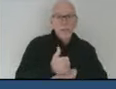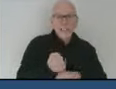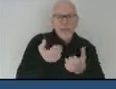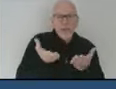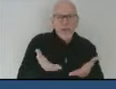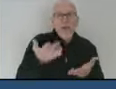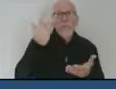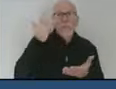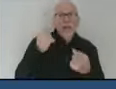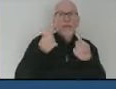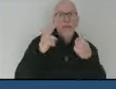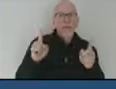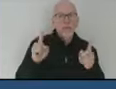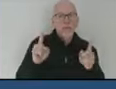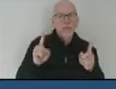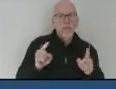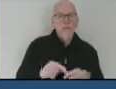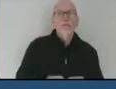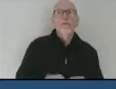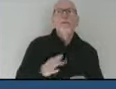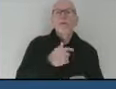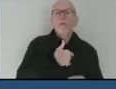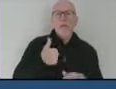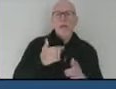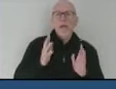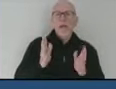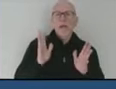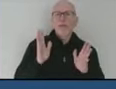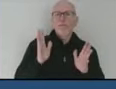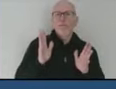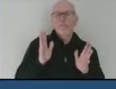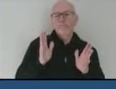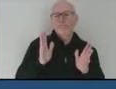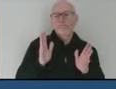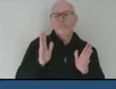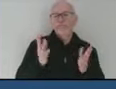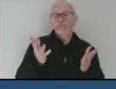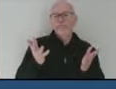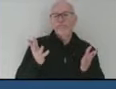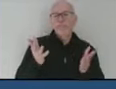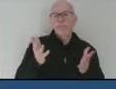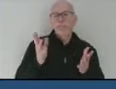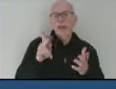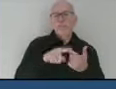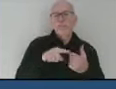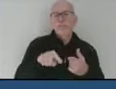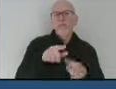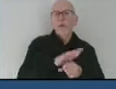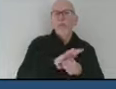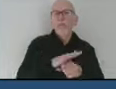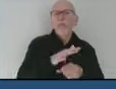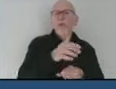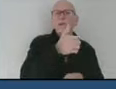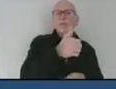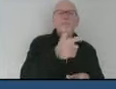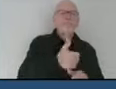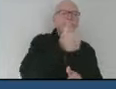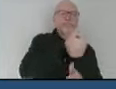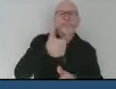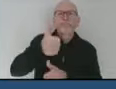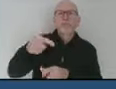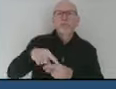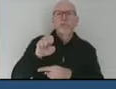it works. And we leave it, obviously, to the local entities to